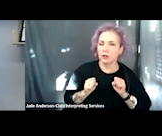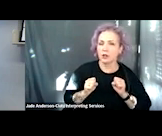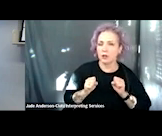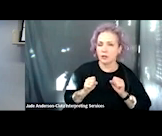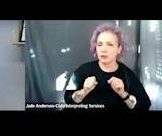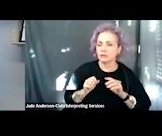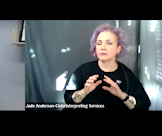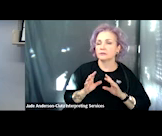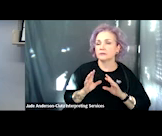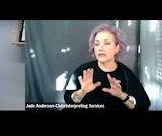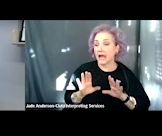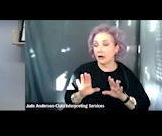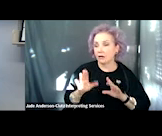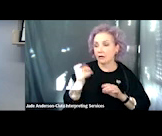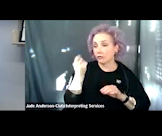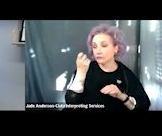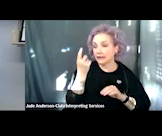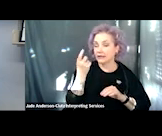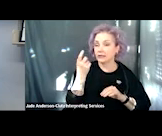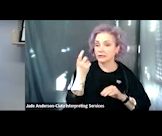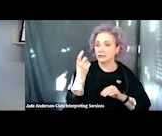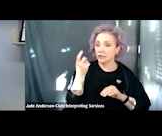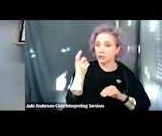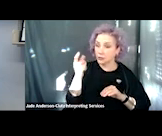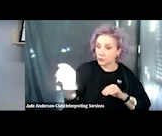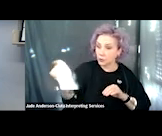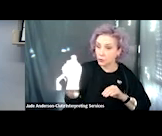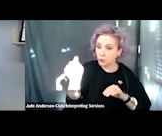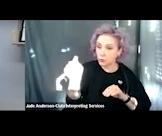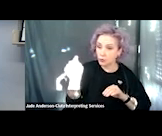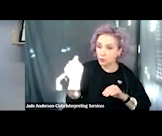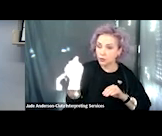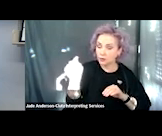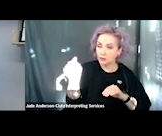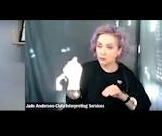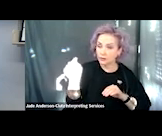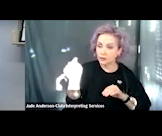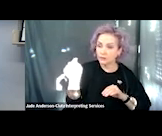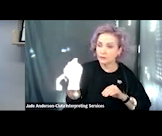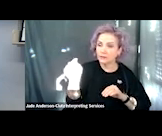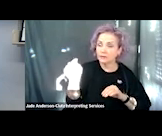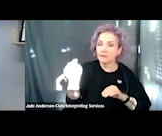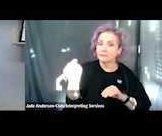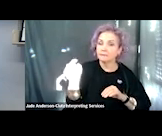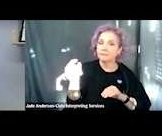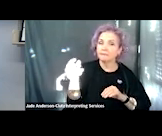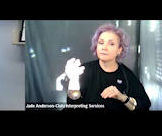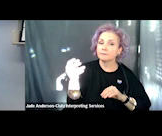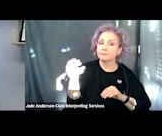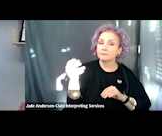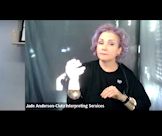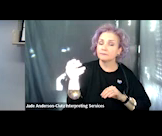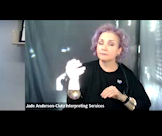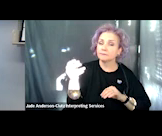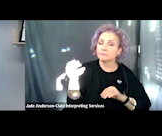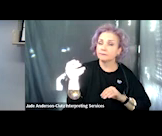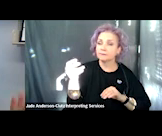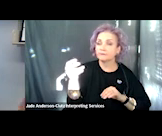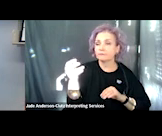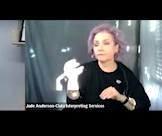probably never had an infection. You've probably never had an immune response in the absence of an infection. Or I would